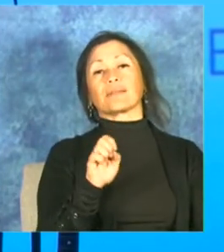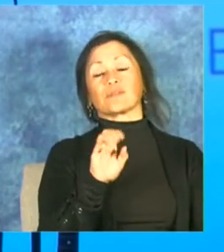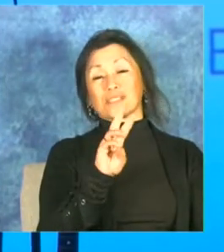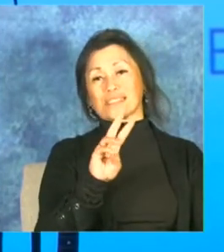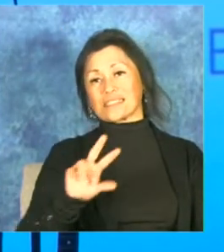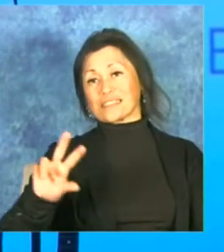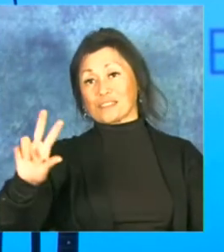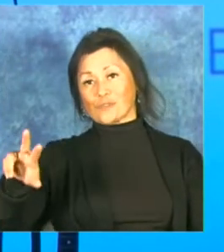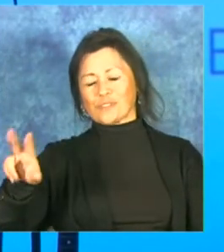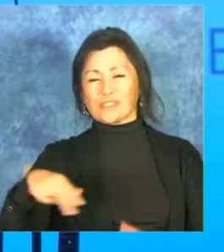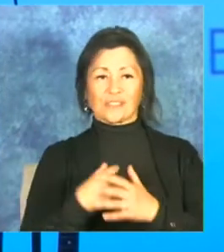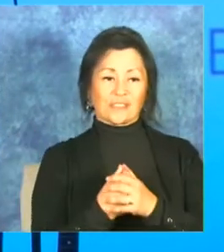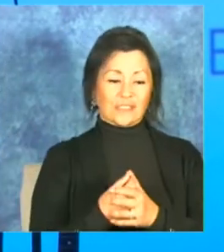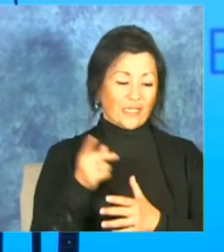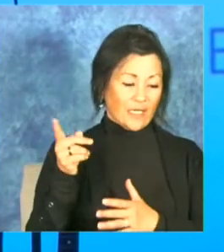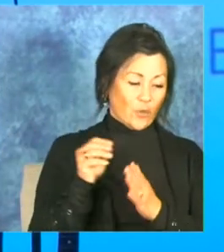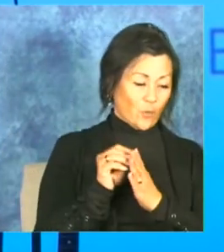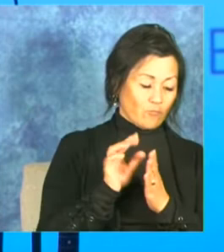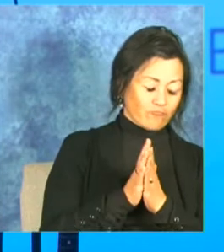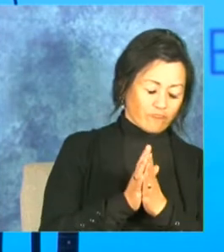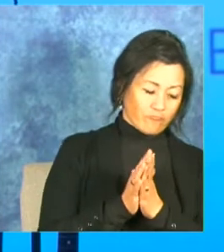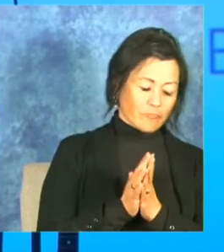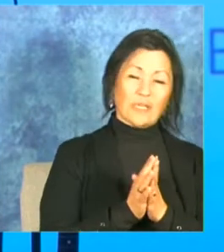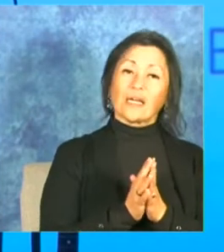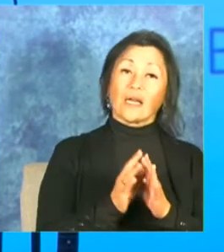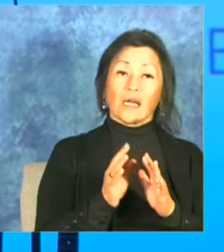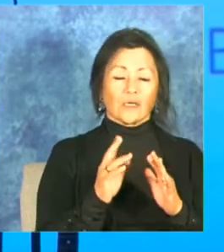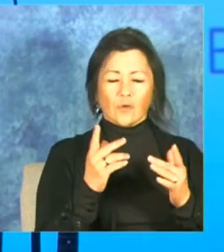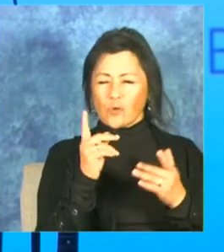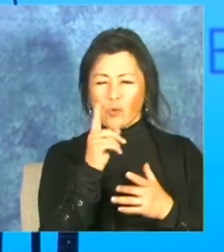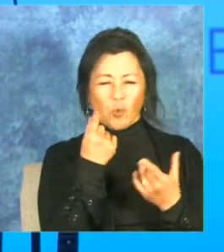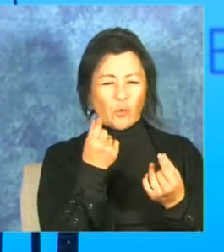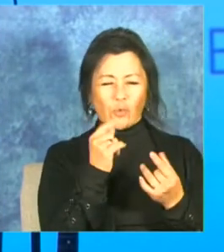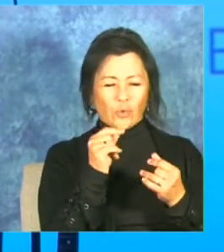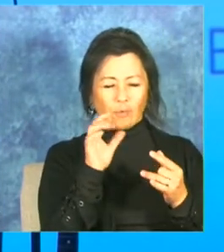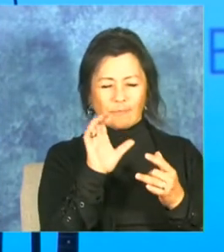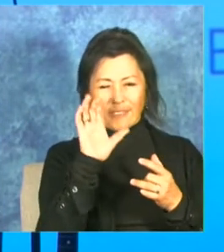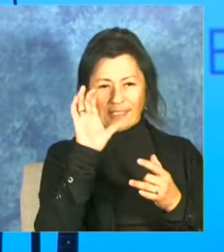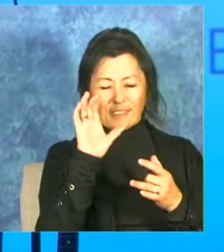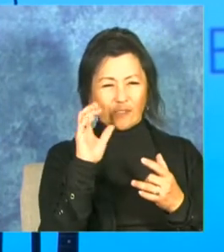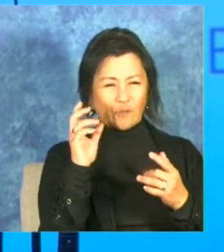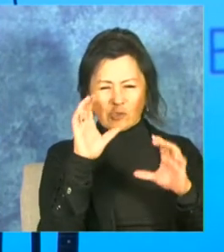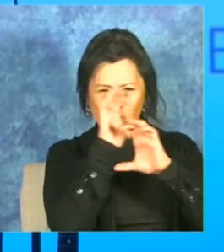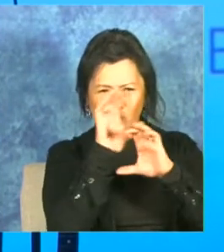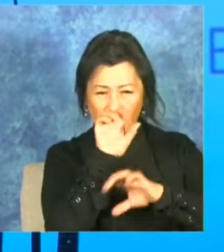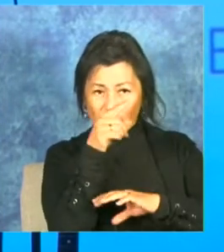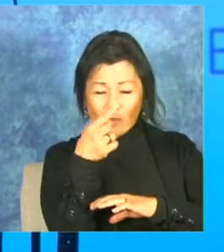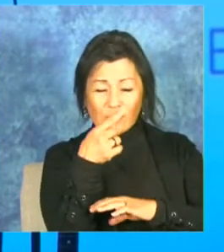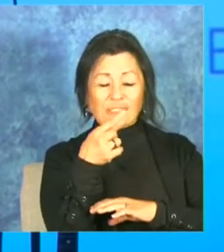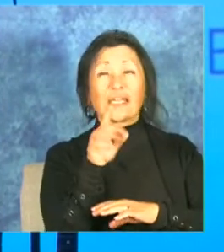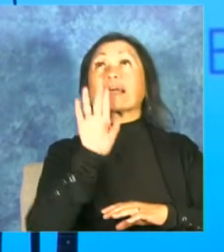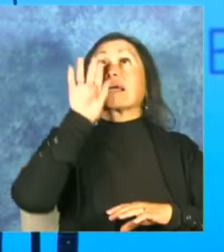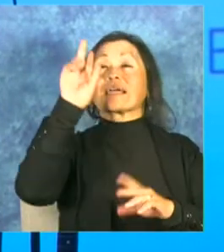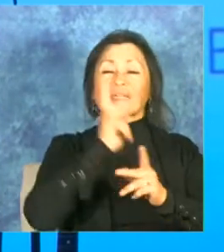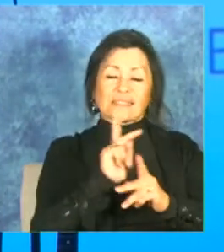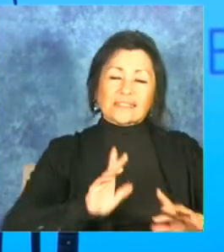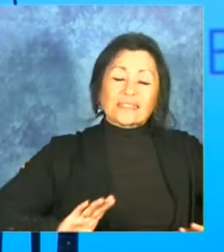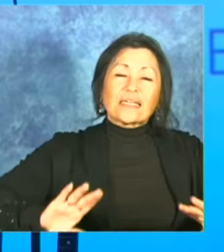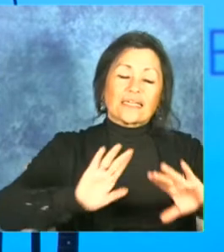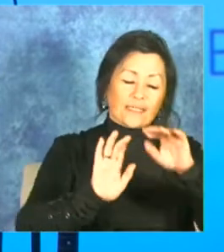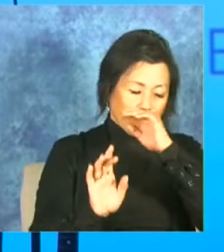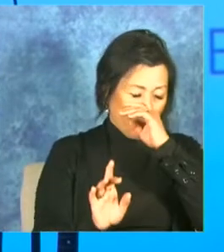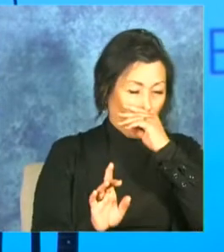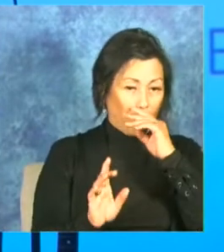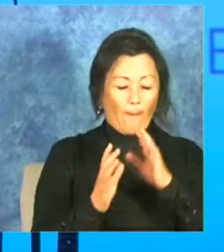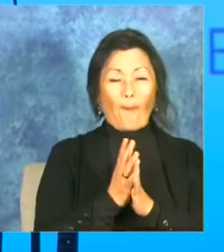verse 33, and Matthew writes this, "But seek first His kingdom." That's Jesus' words, "but seek first His